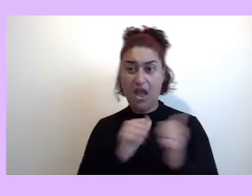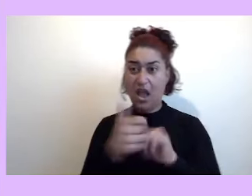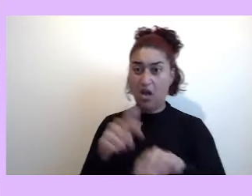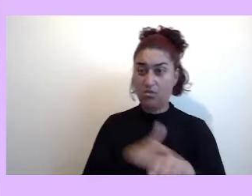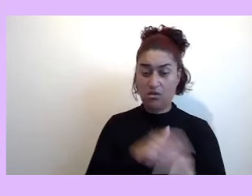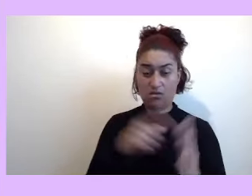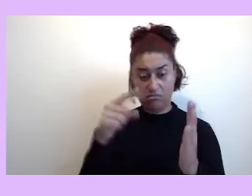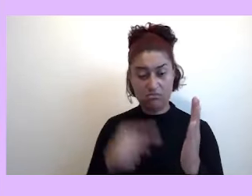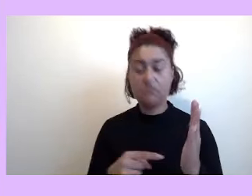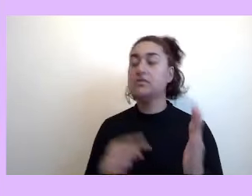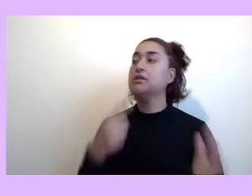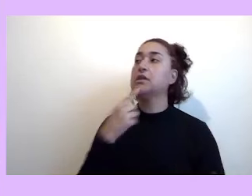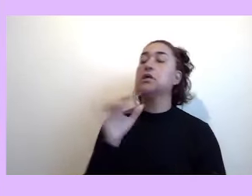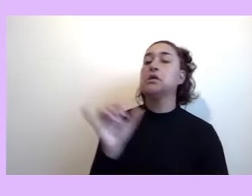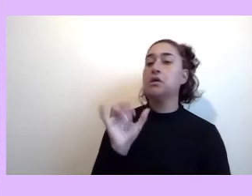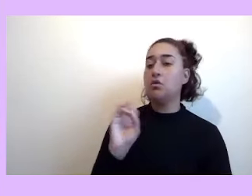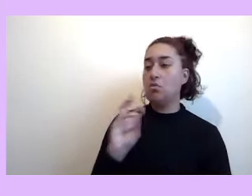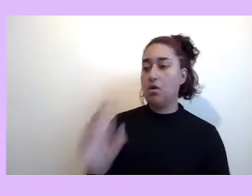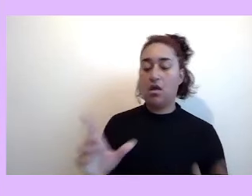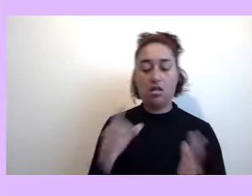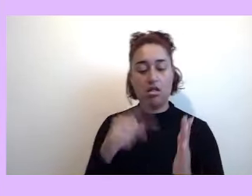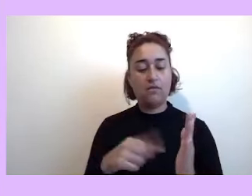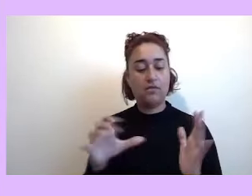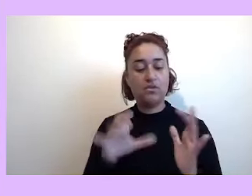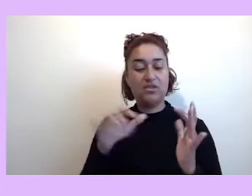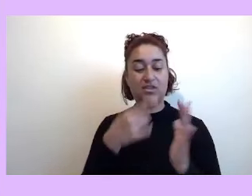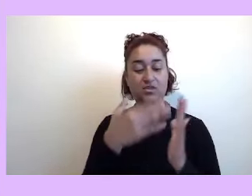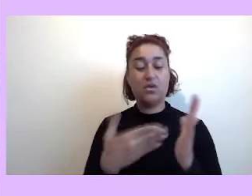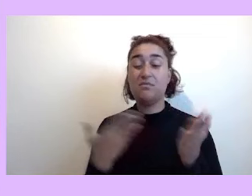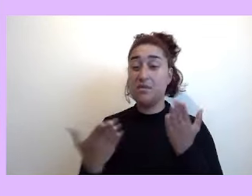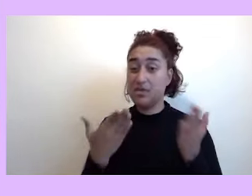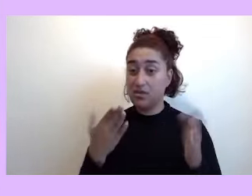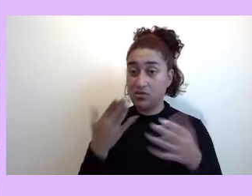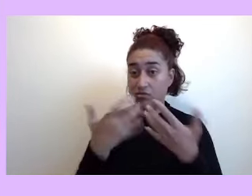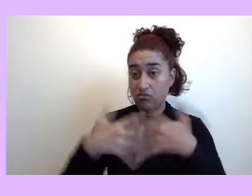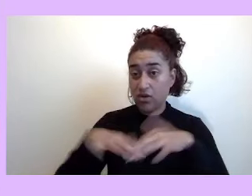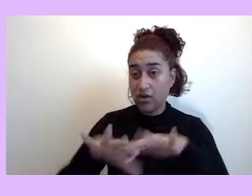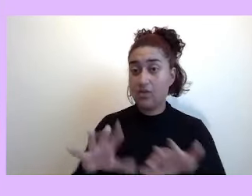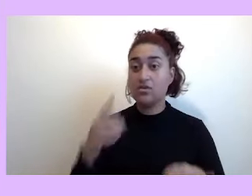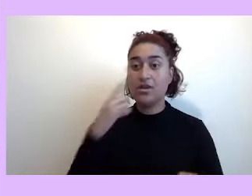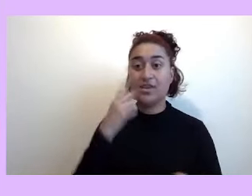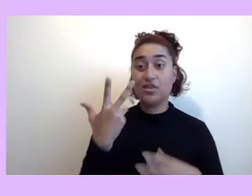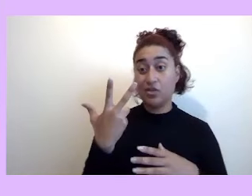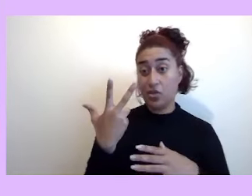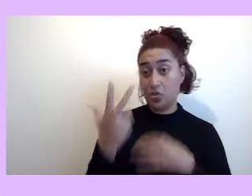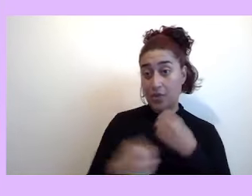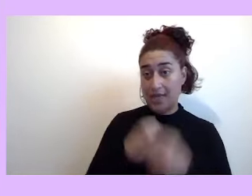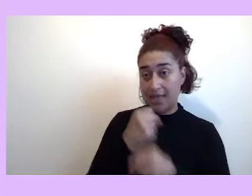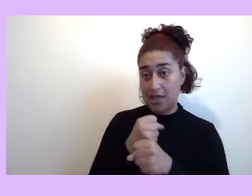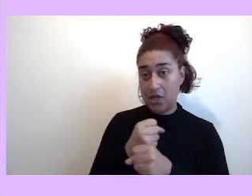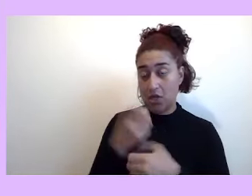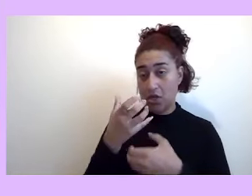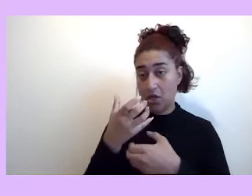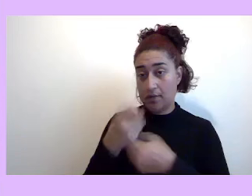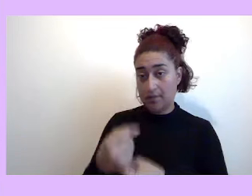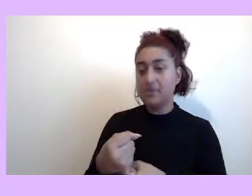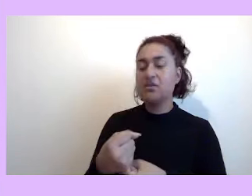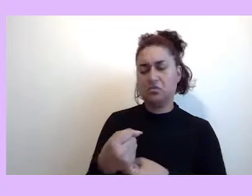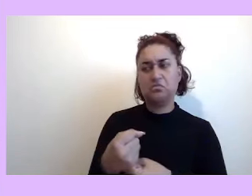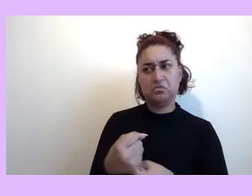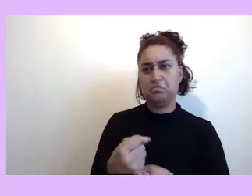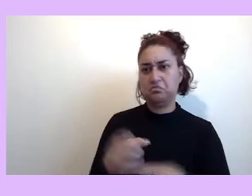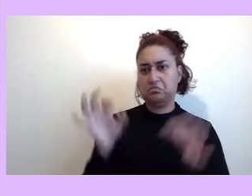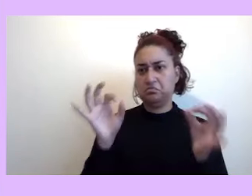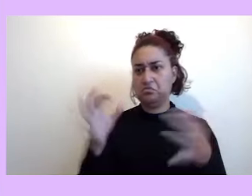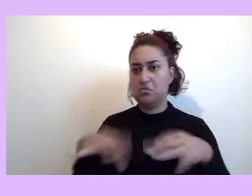And then we say, oh, well, okay, if we do it this way, then maybe that'll work. So, and I do think the 3-year commitment was a game changer, which is not something